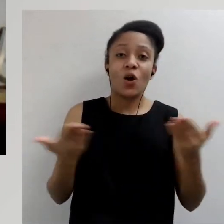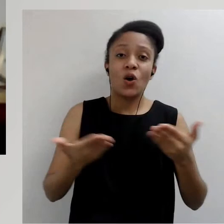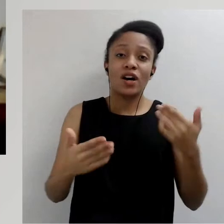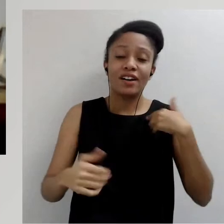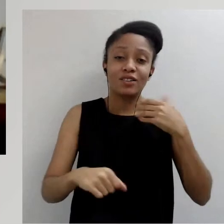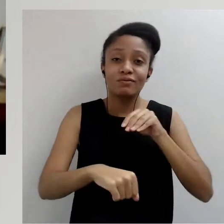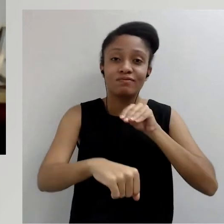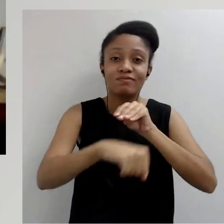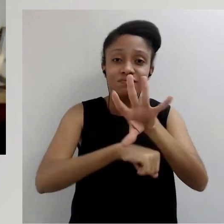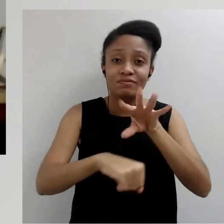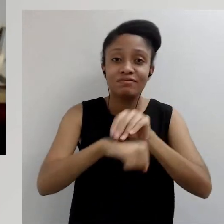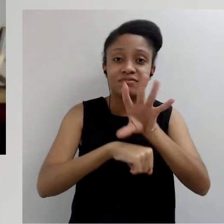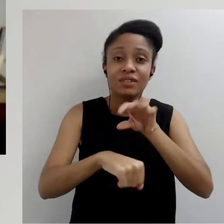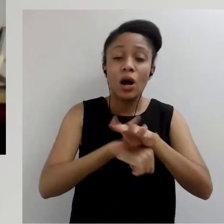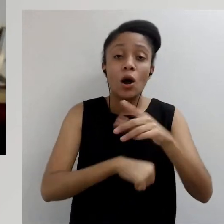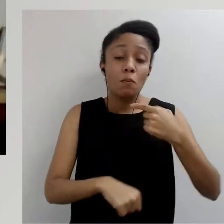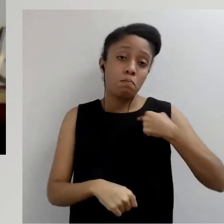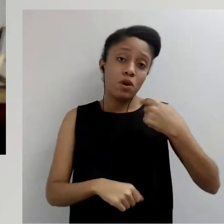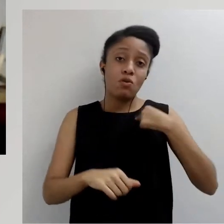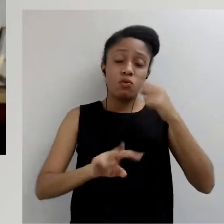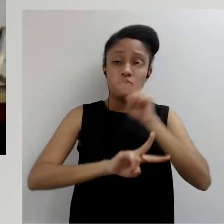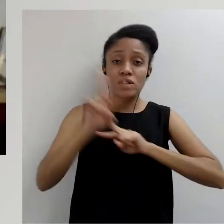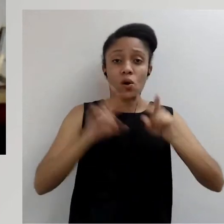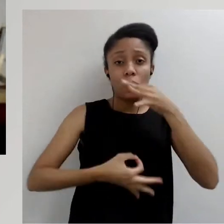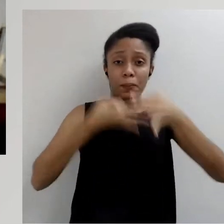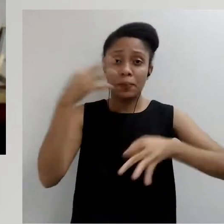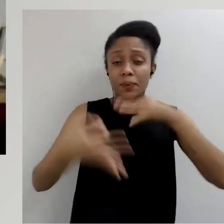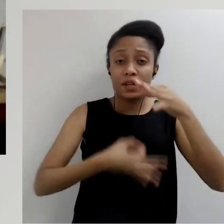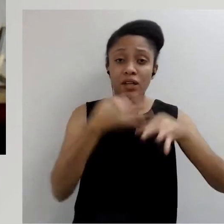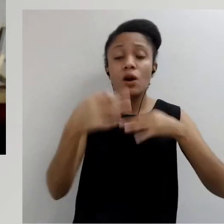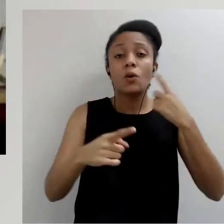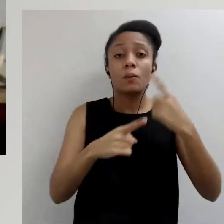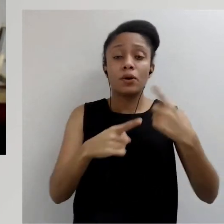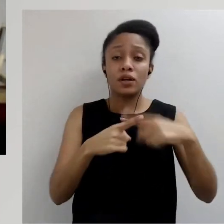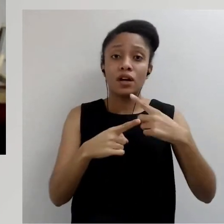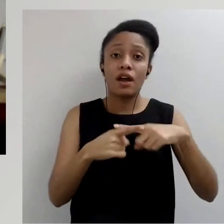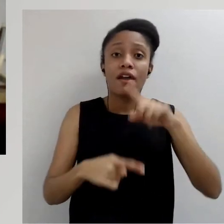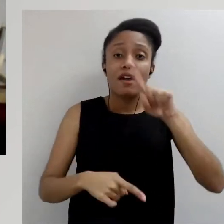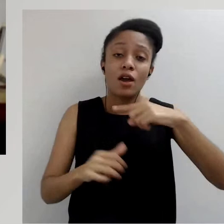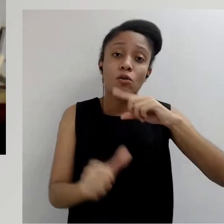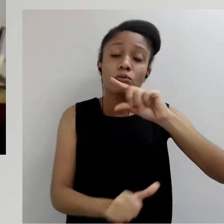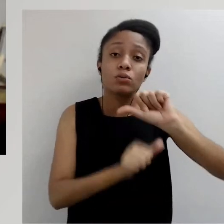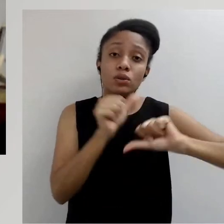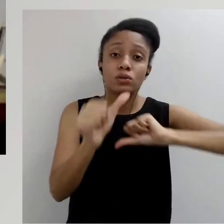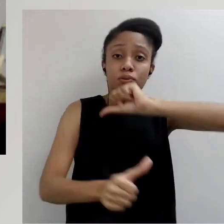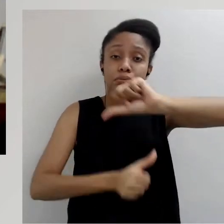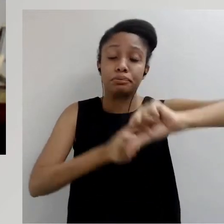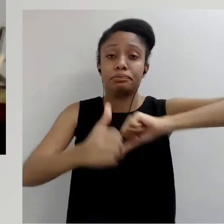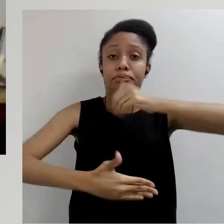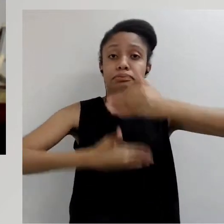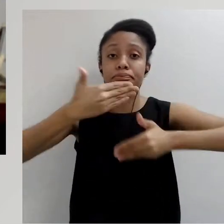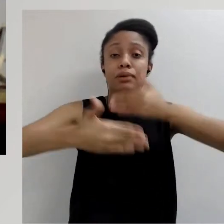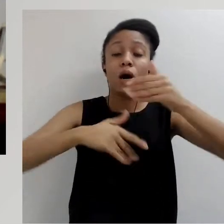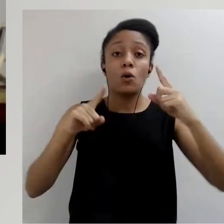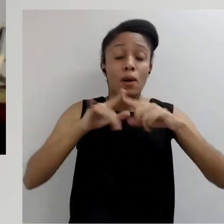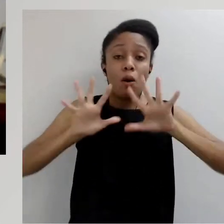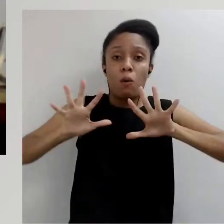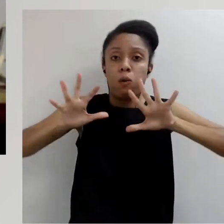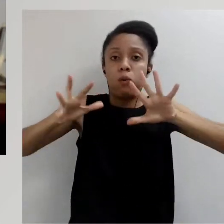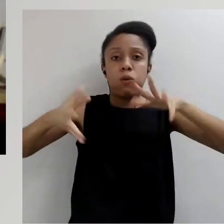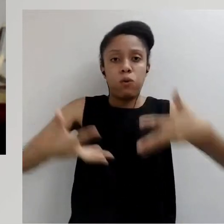I want to share my point of view about these transformations that would generate this global